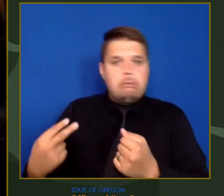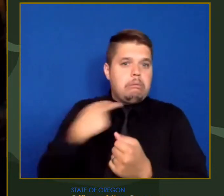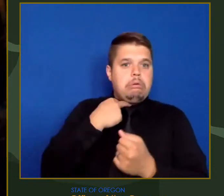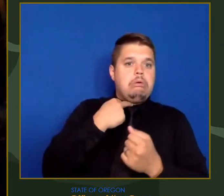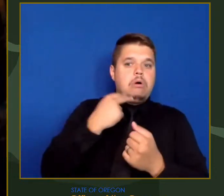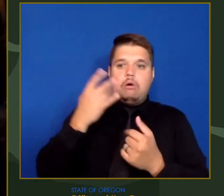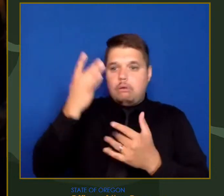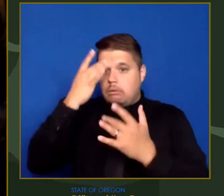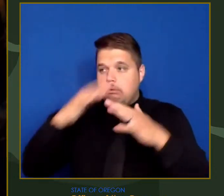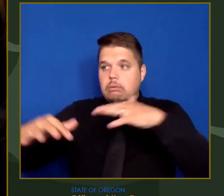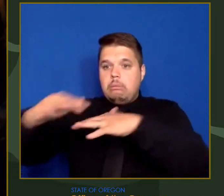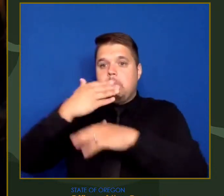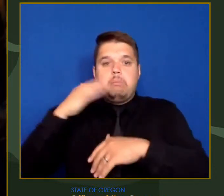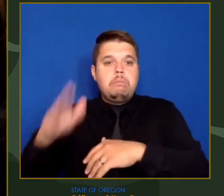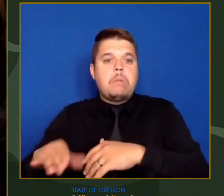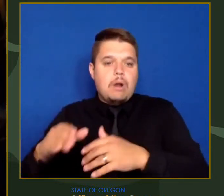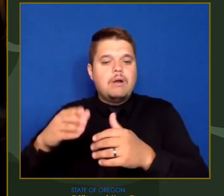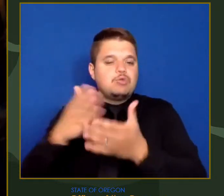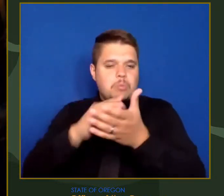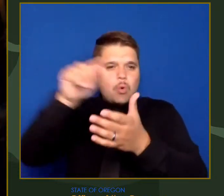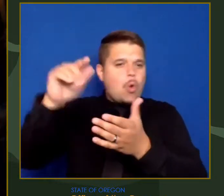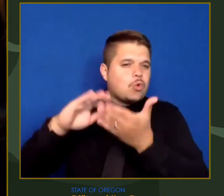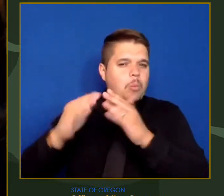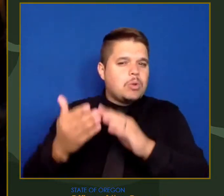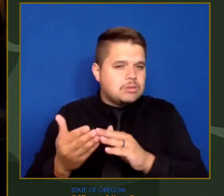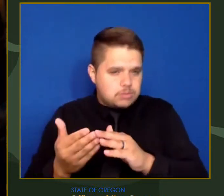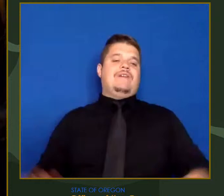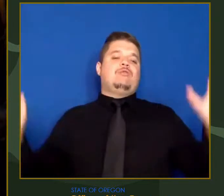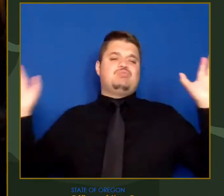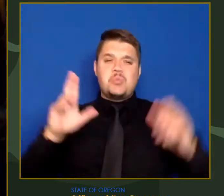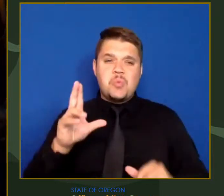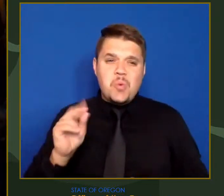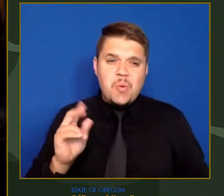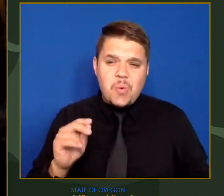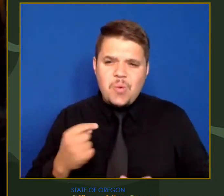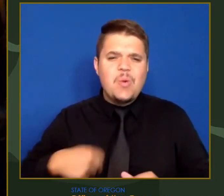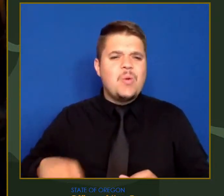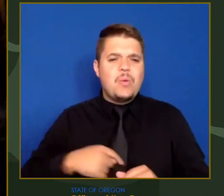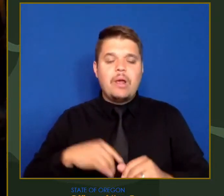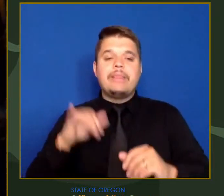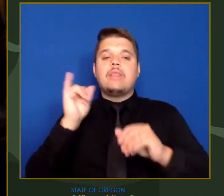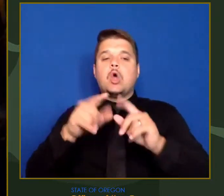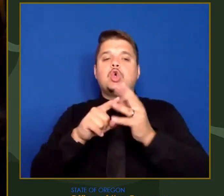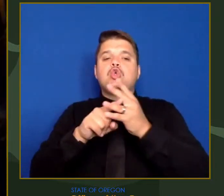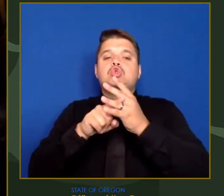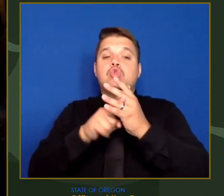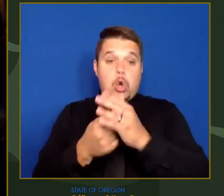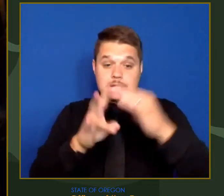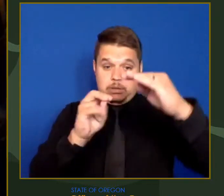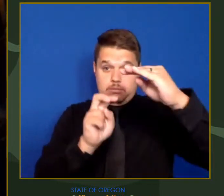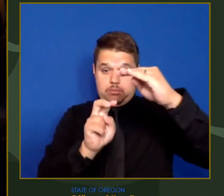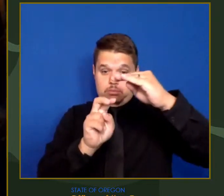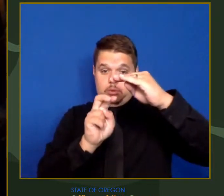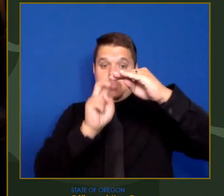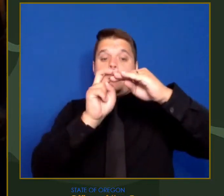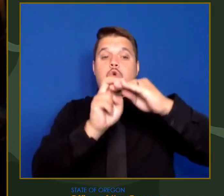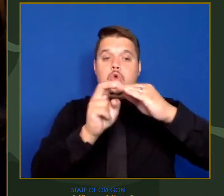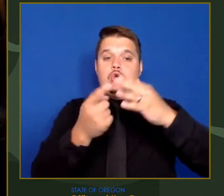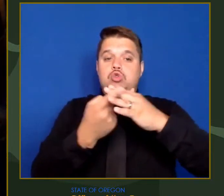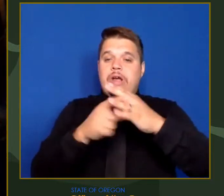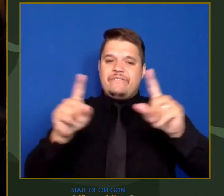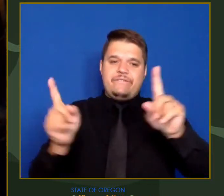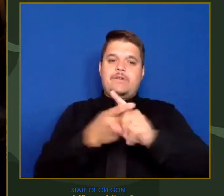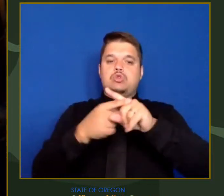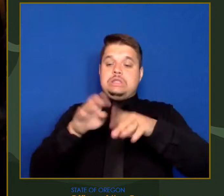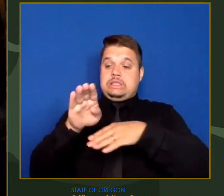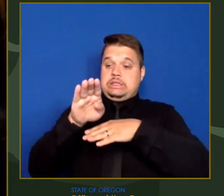in. Certainly 70% is not the end. Receiving at least one dose of vaccine, that's more individuals who have